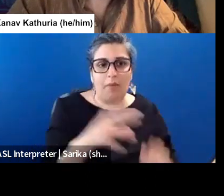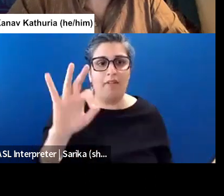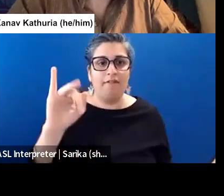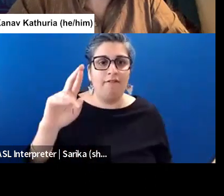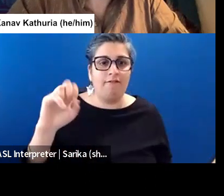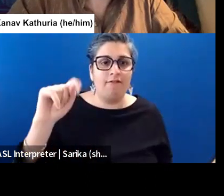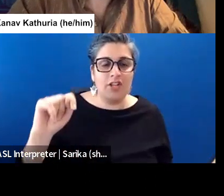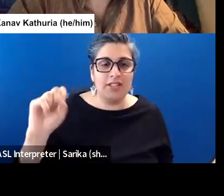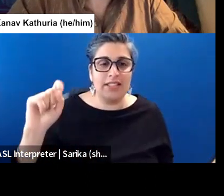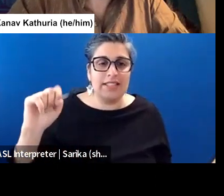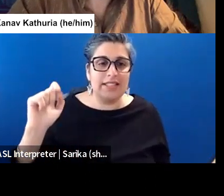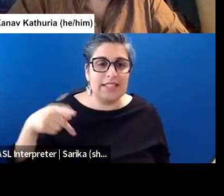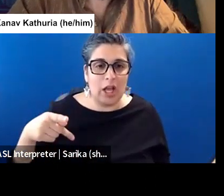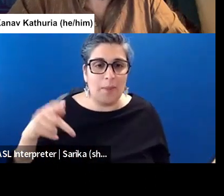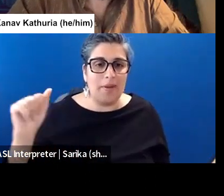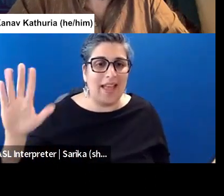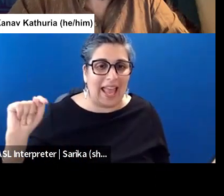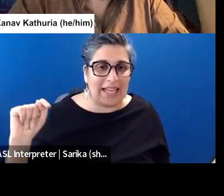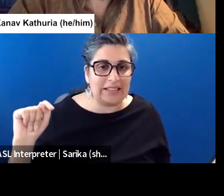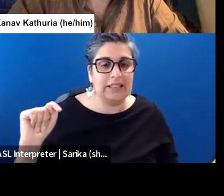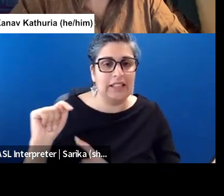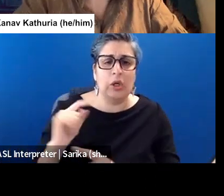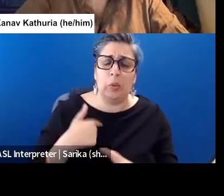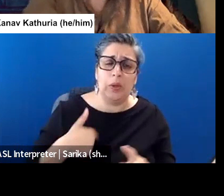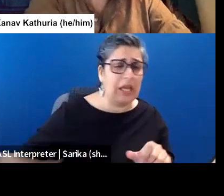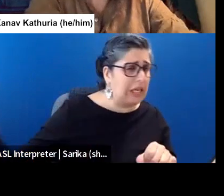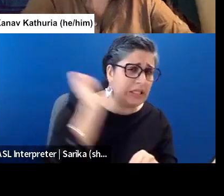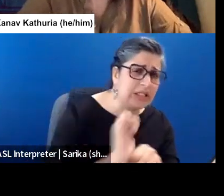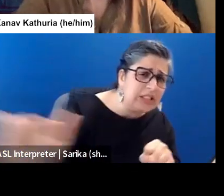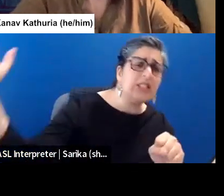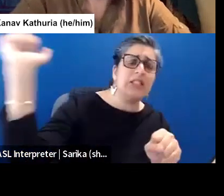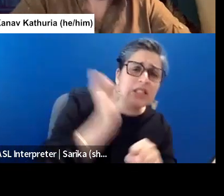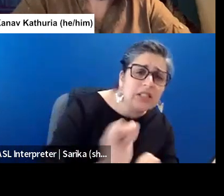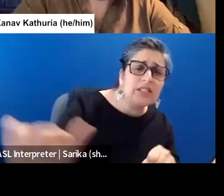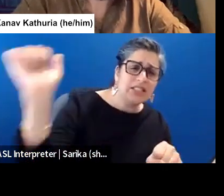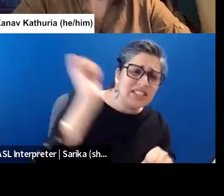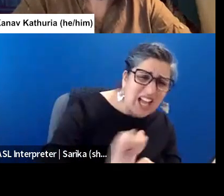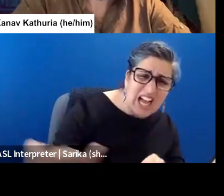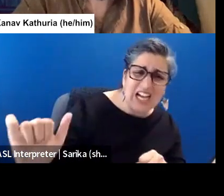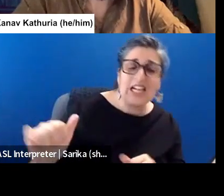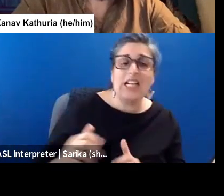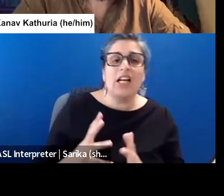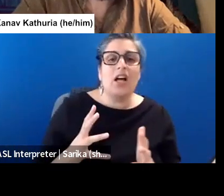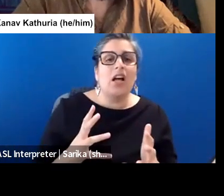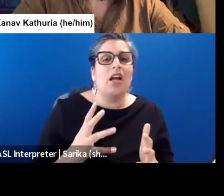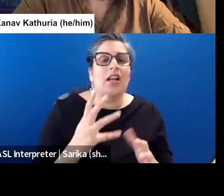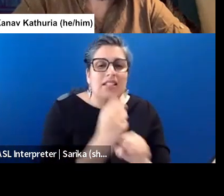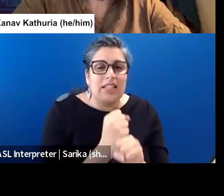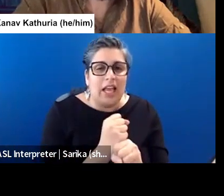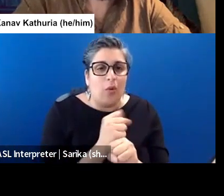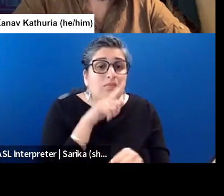We worked like hell to at least get what was literally a